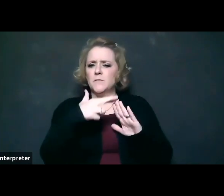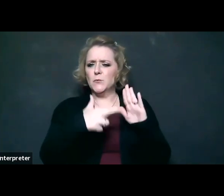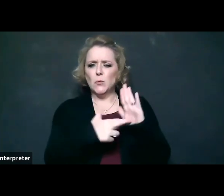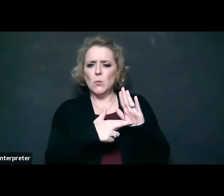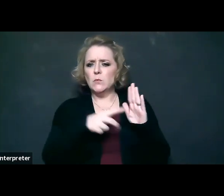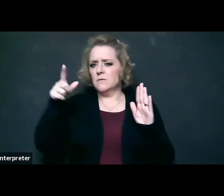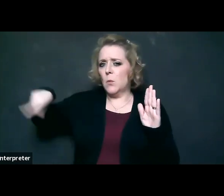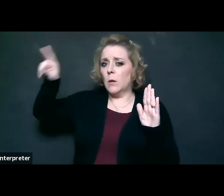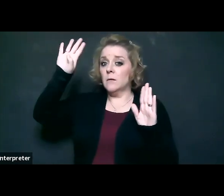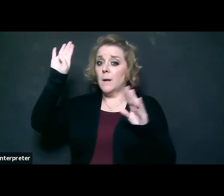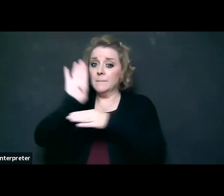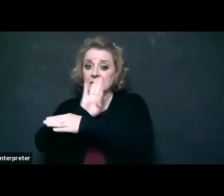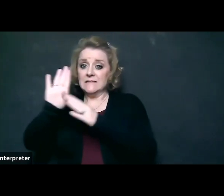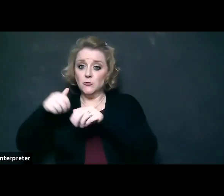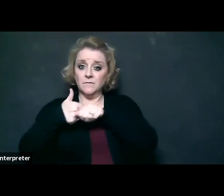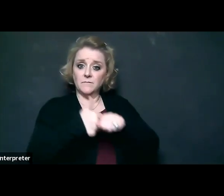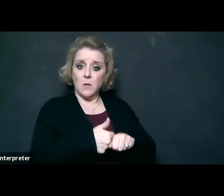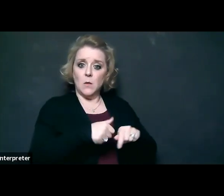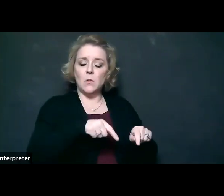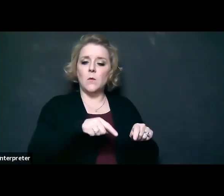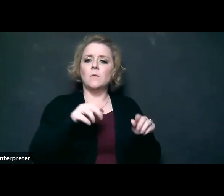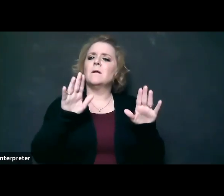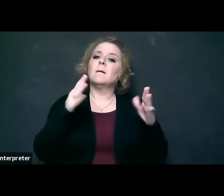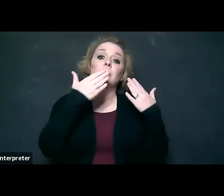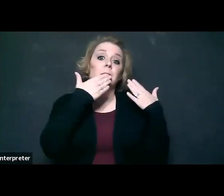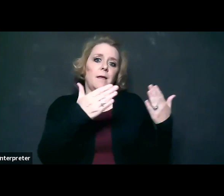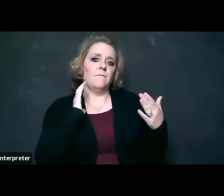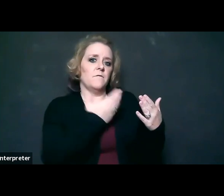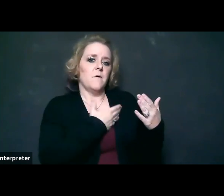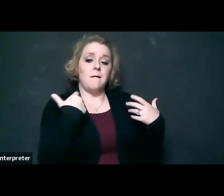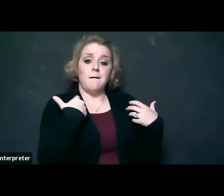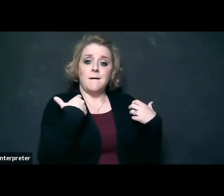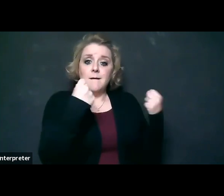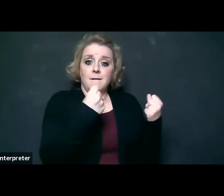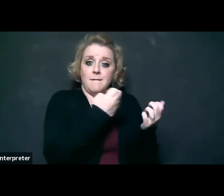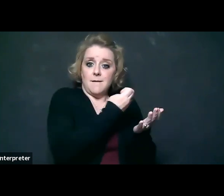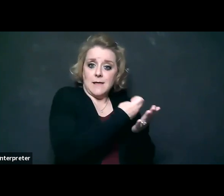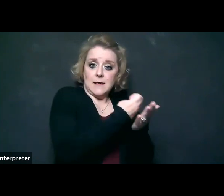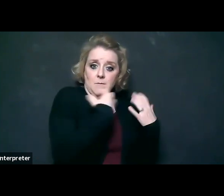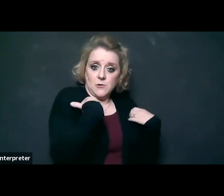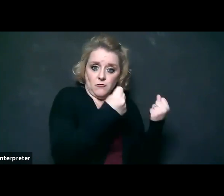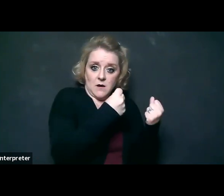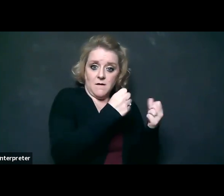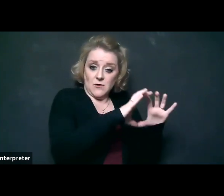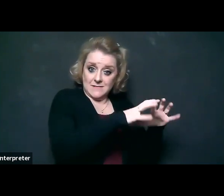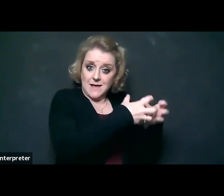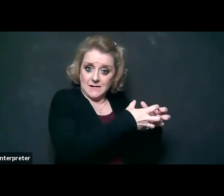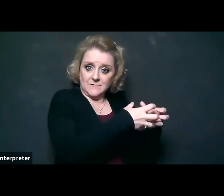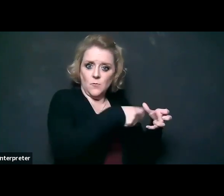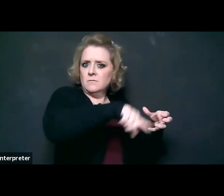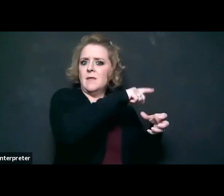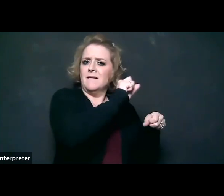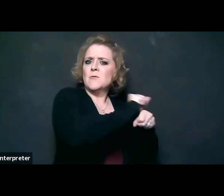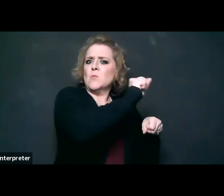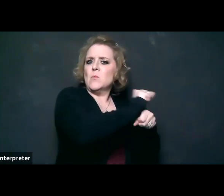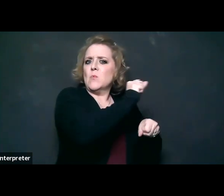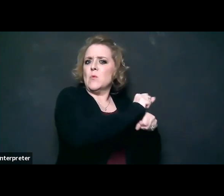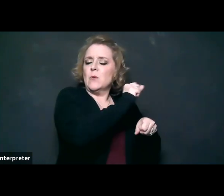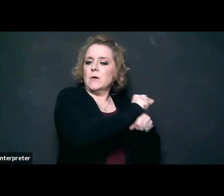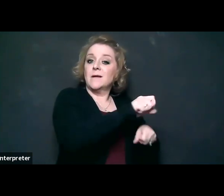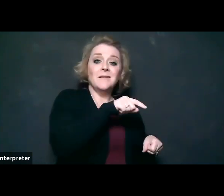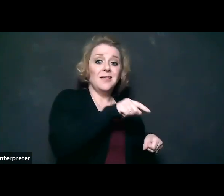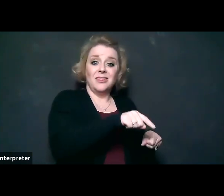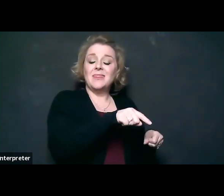businesses, and I'm thankful for our Economic Recovery Task Force and their continued work. Right now, they're working around on